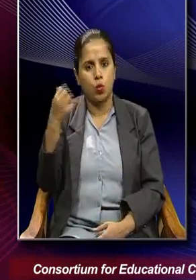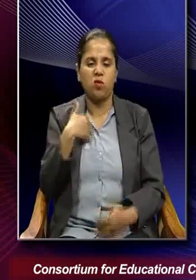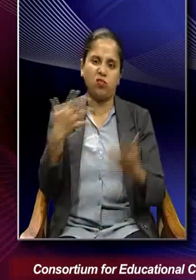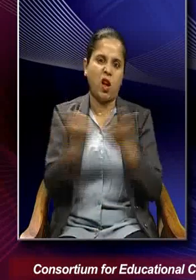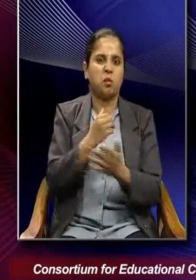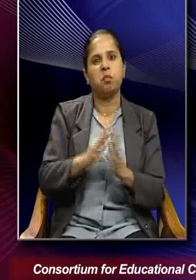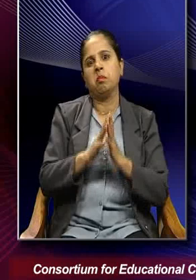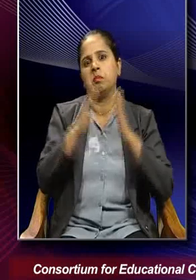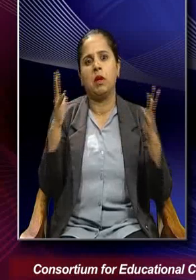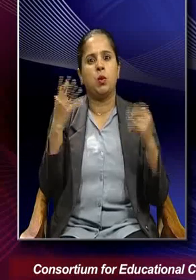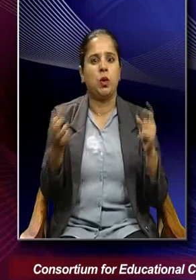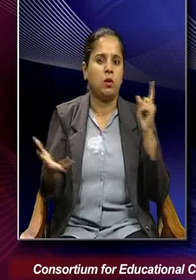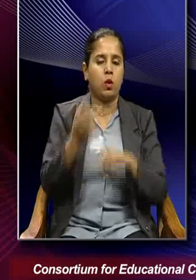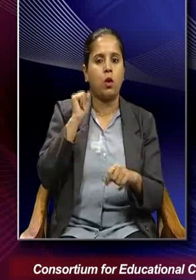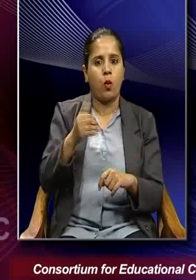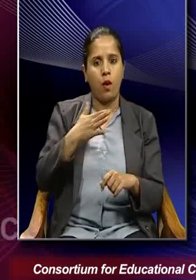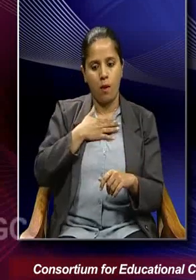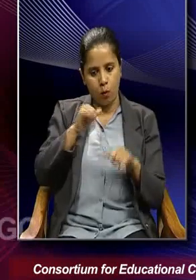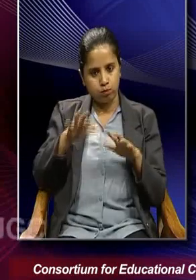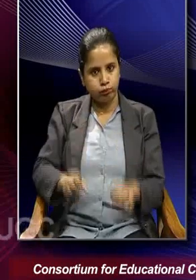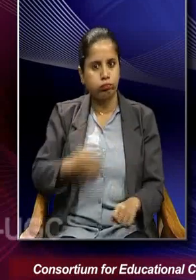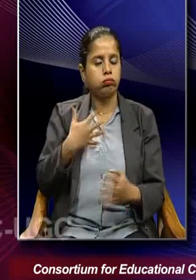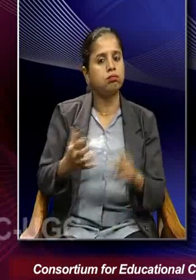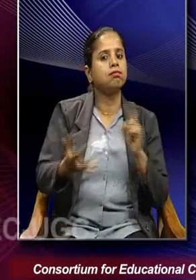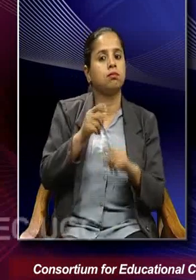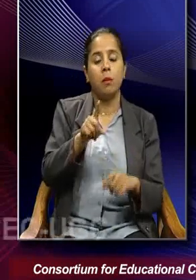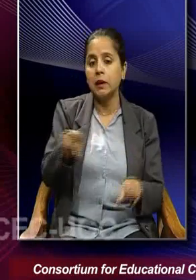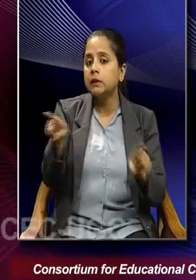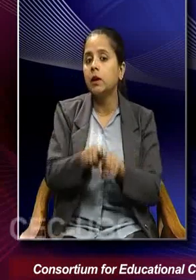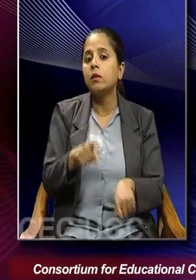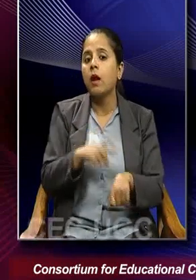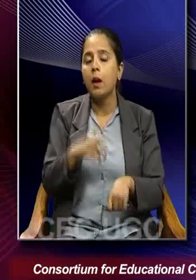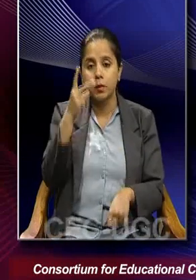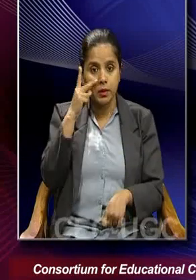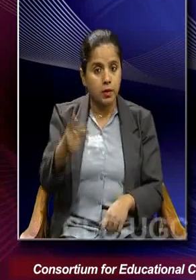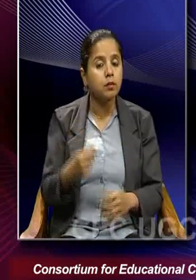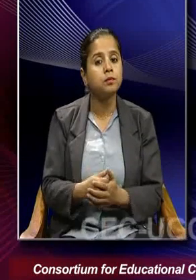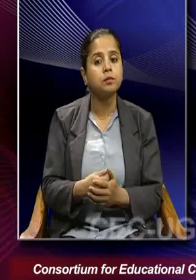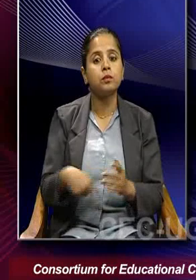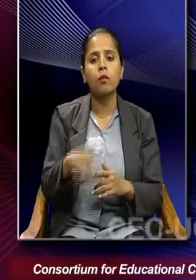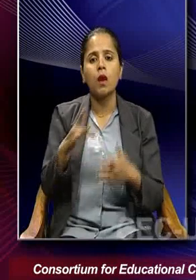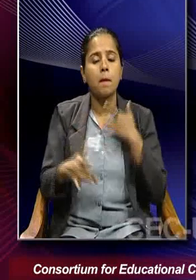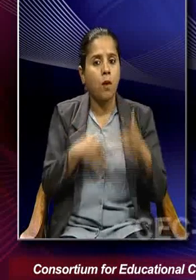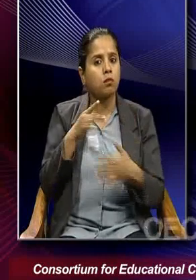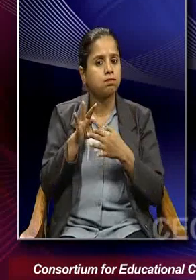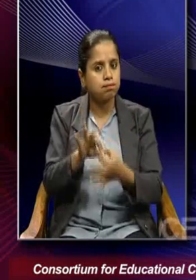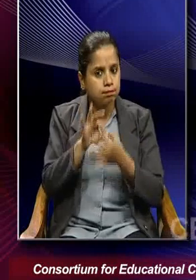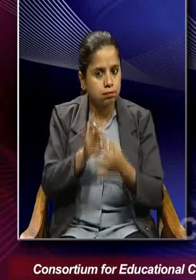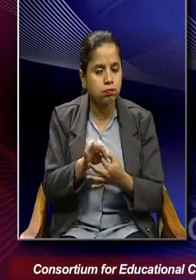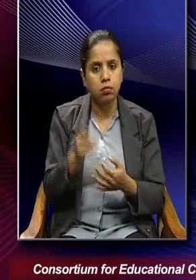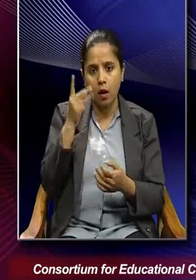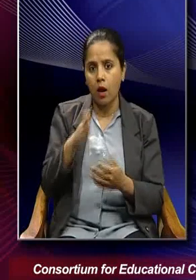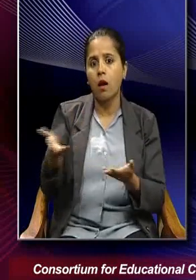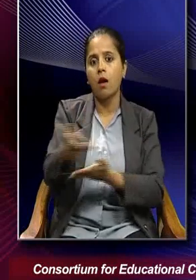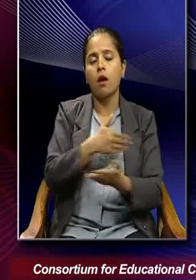big in a foreign land, and at the same time the kind of emotional bond which was there with